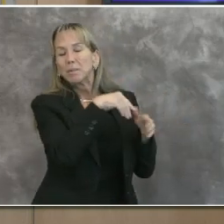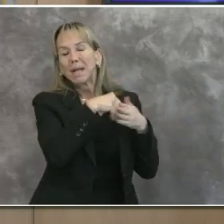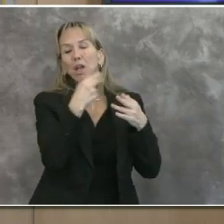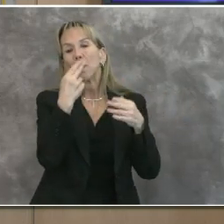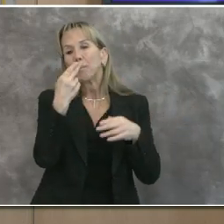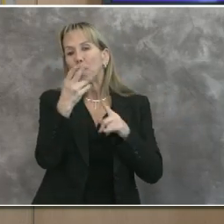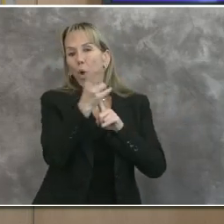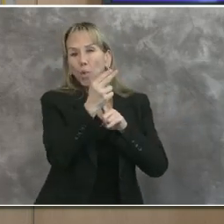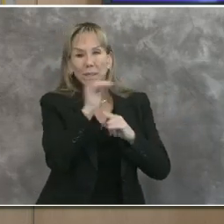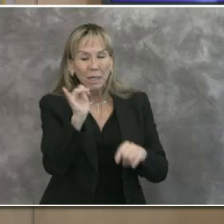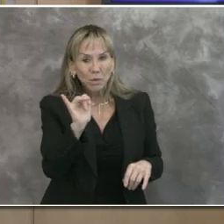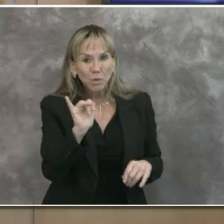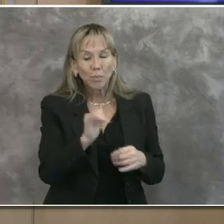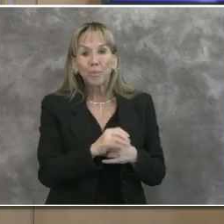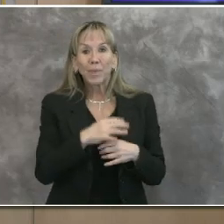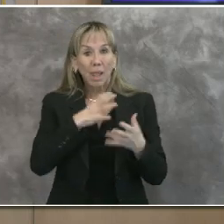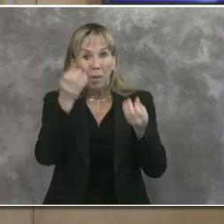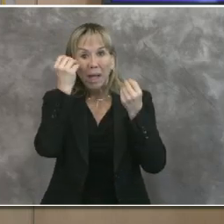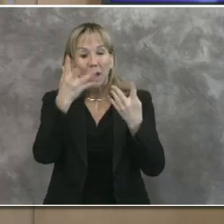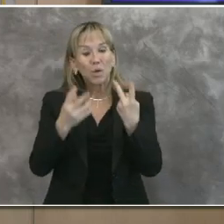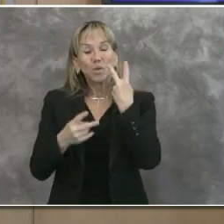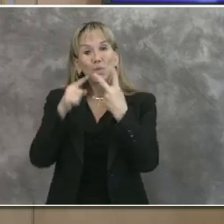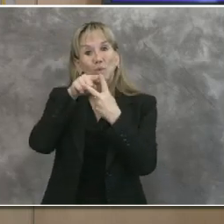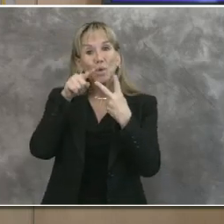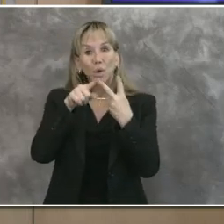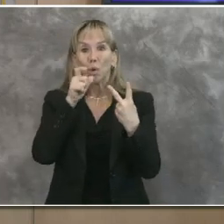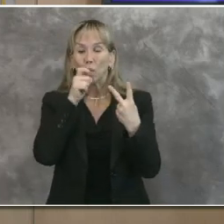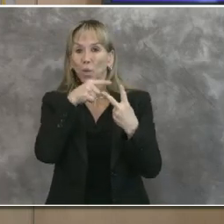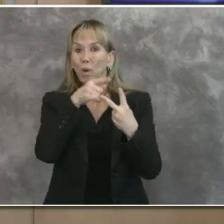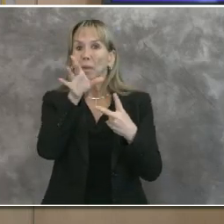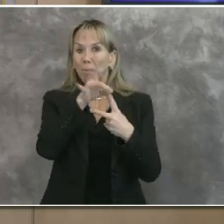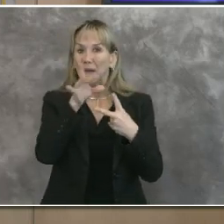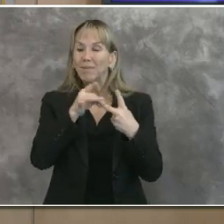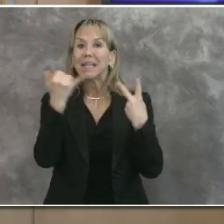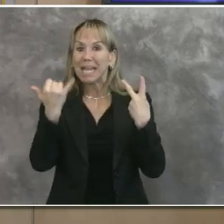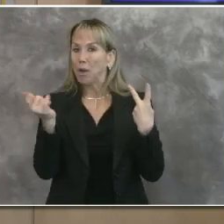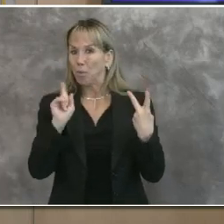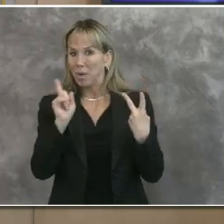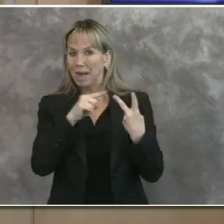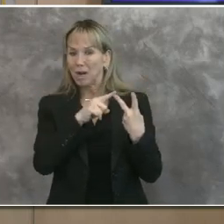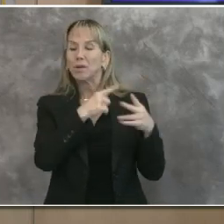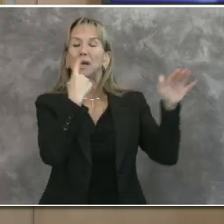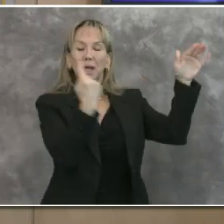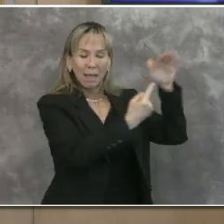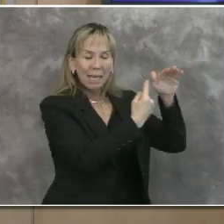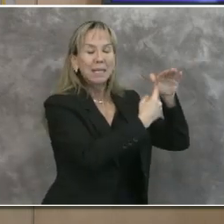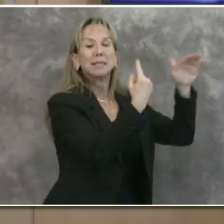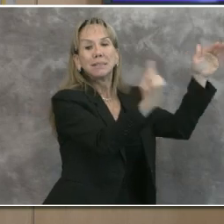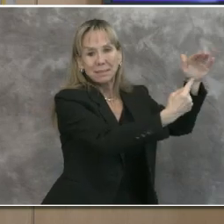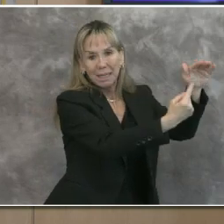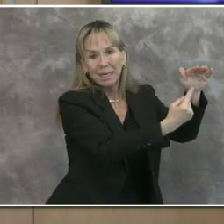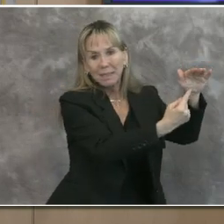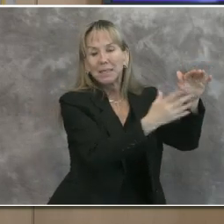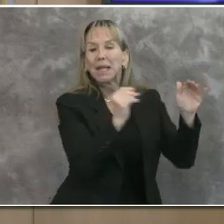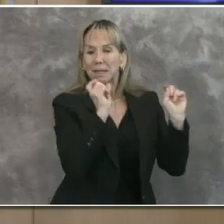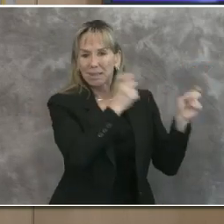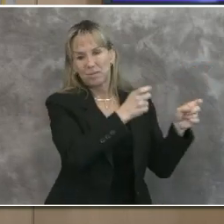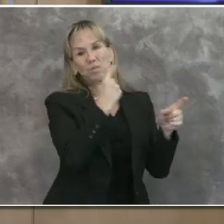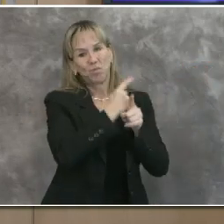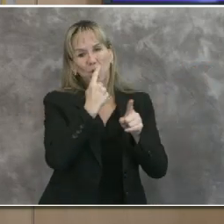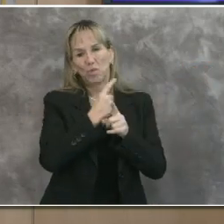hotels. I do want to emphasize that both of the individuals who are identified are currently isolated and are being given the proper care.